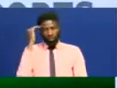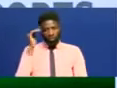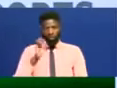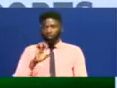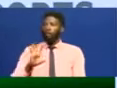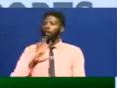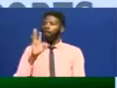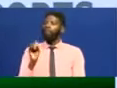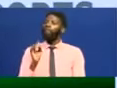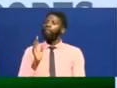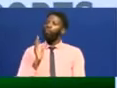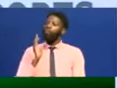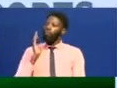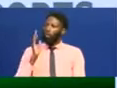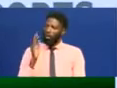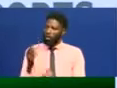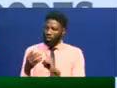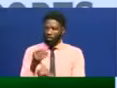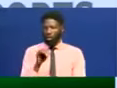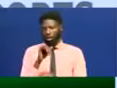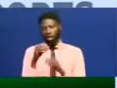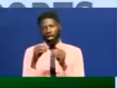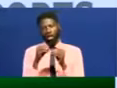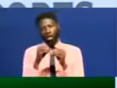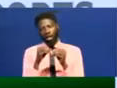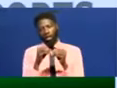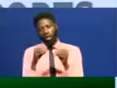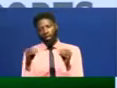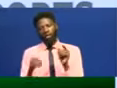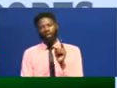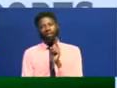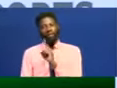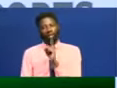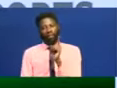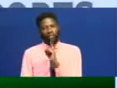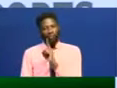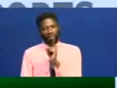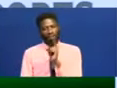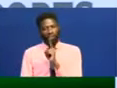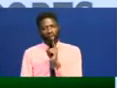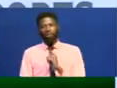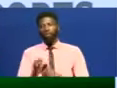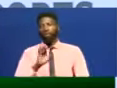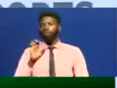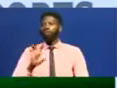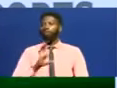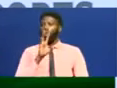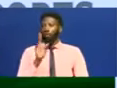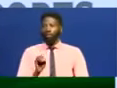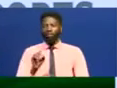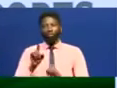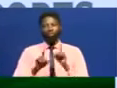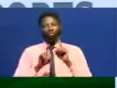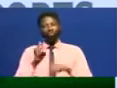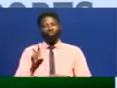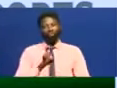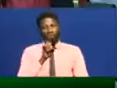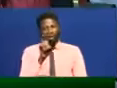Africa will deliver that long-awaited East African tourist passport,